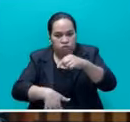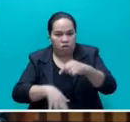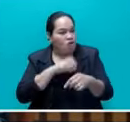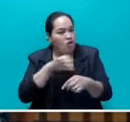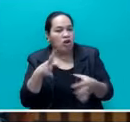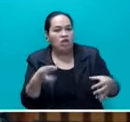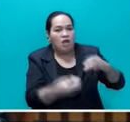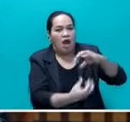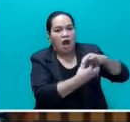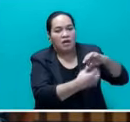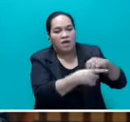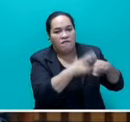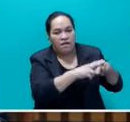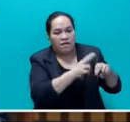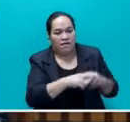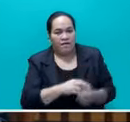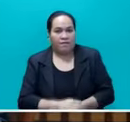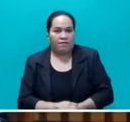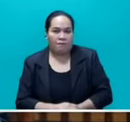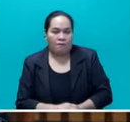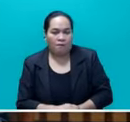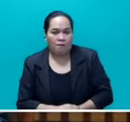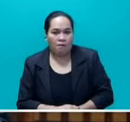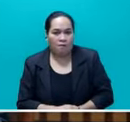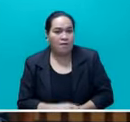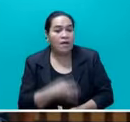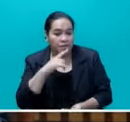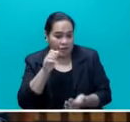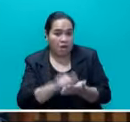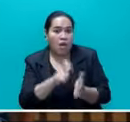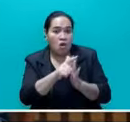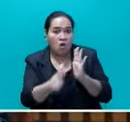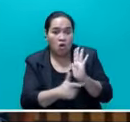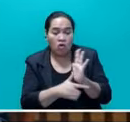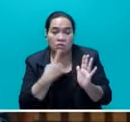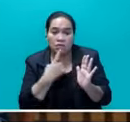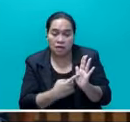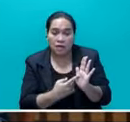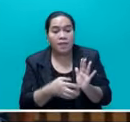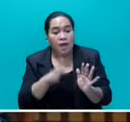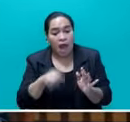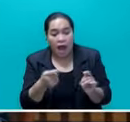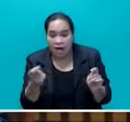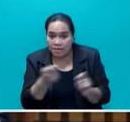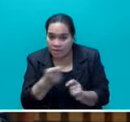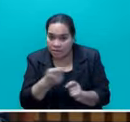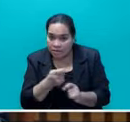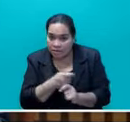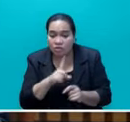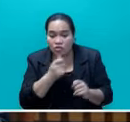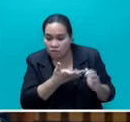those will come out if rightfully, as the law requires, this amendment is to be